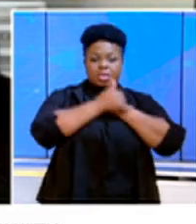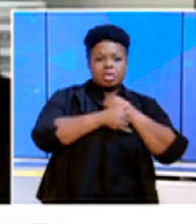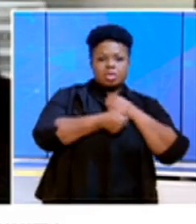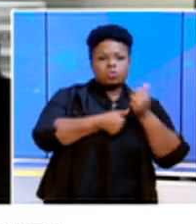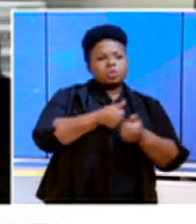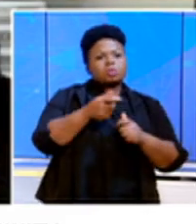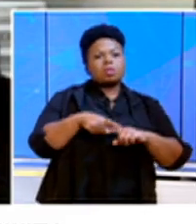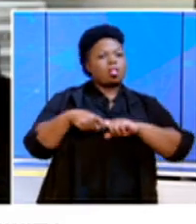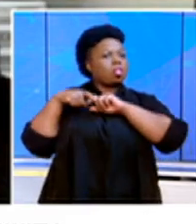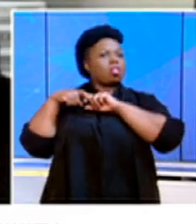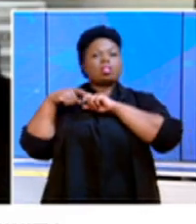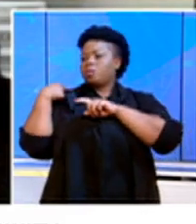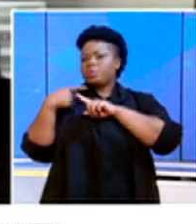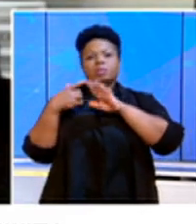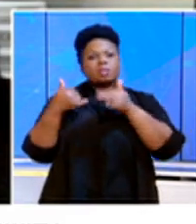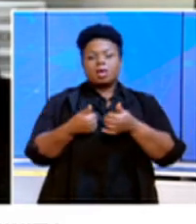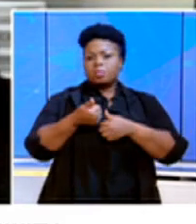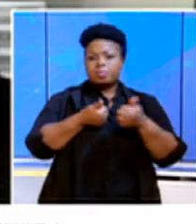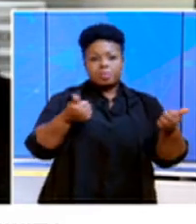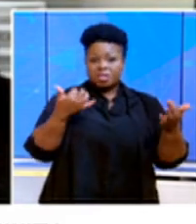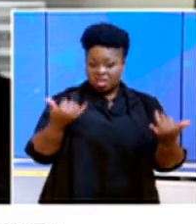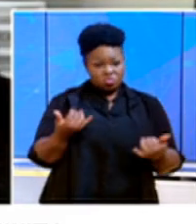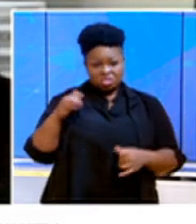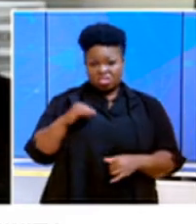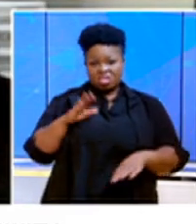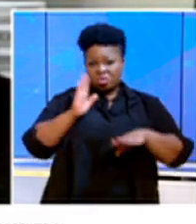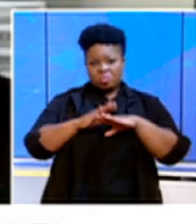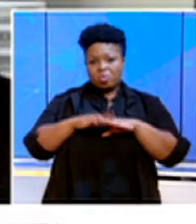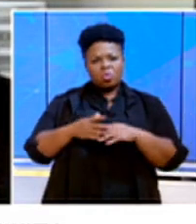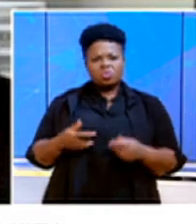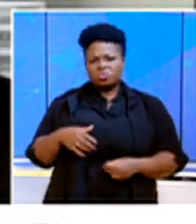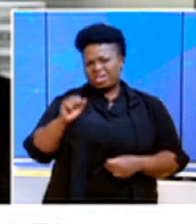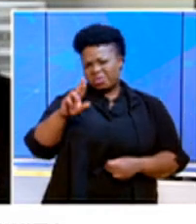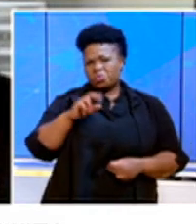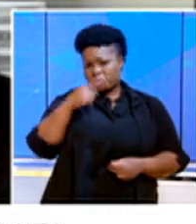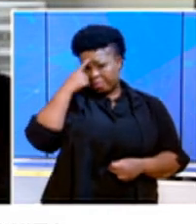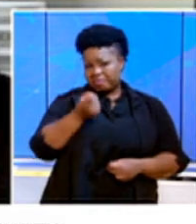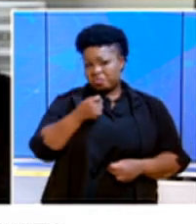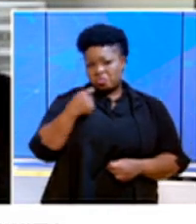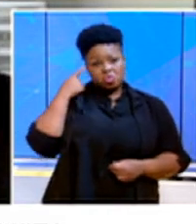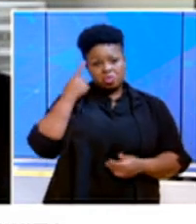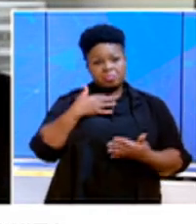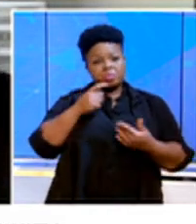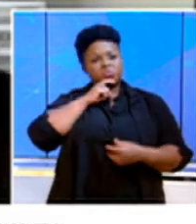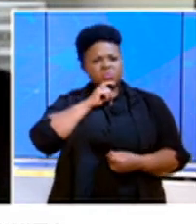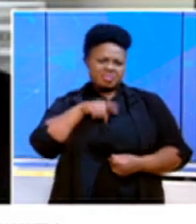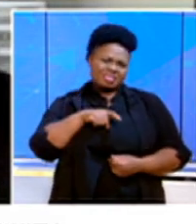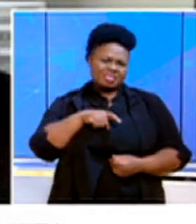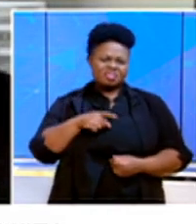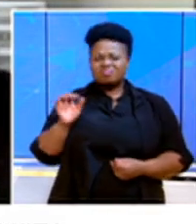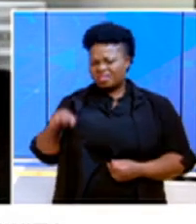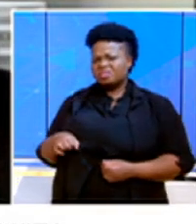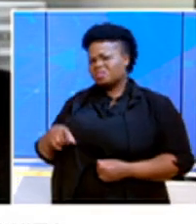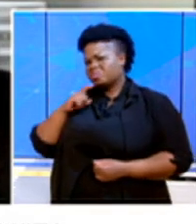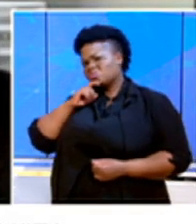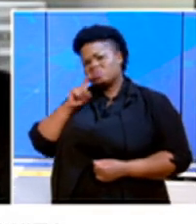and then that was put on halt, and we've now apparently sold them off to the African Union. You believe we should have used them? We should have used them, and